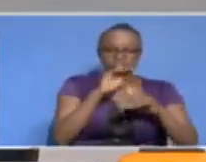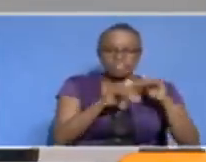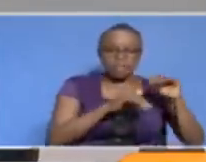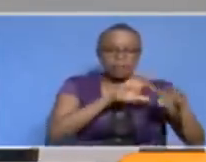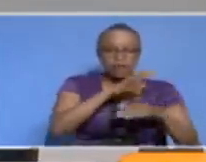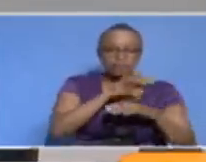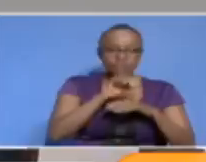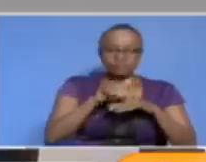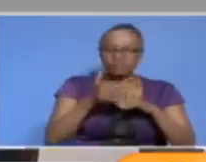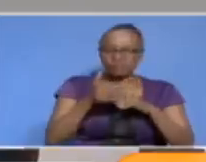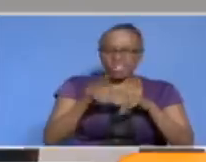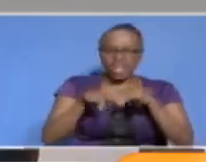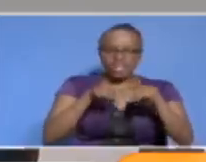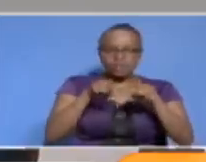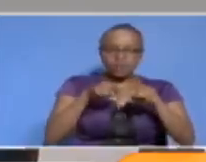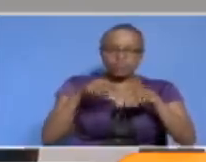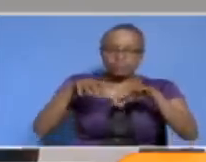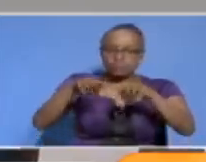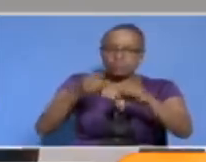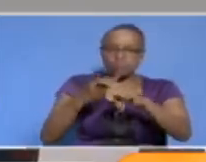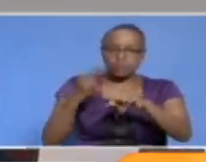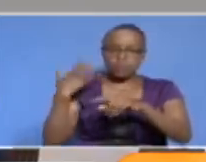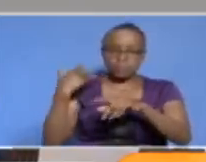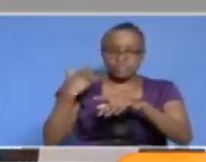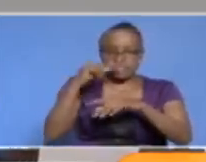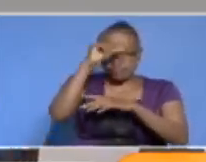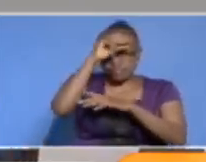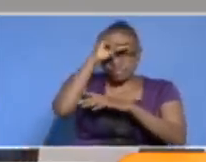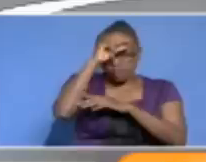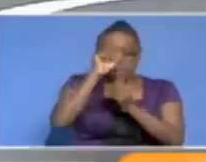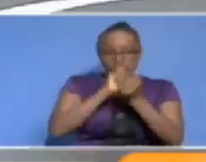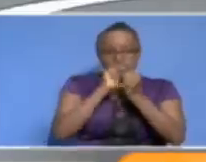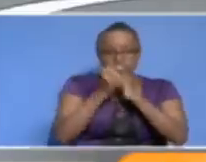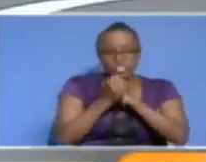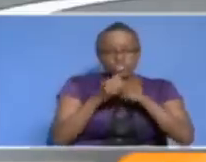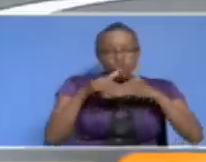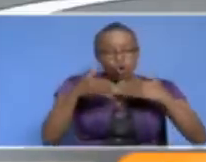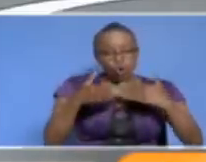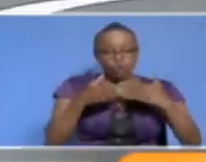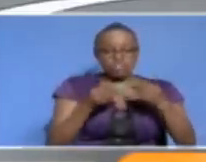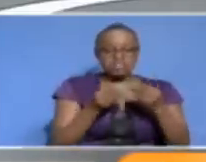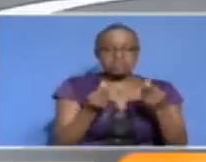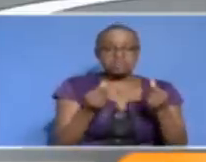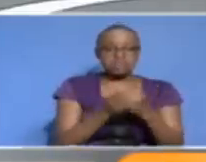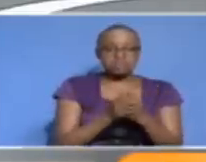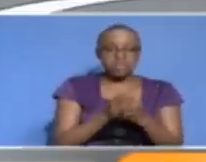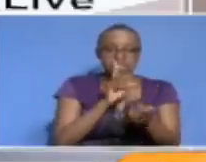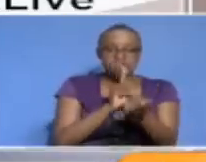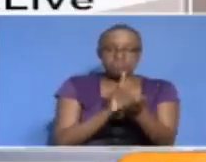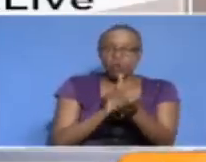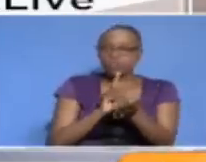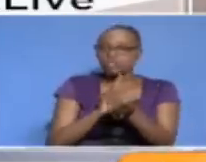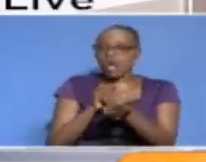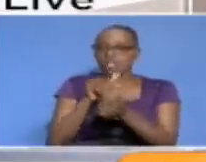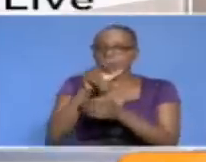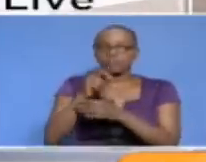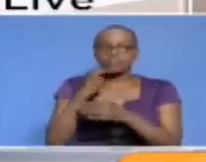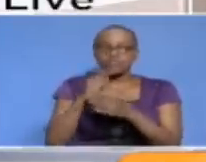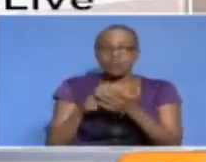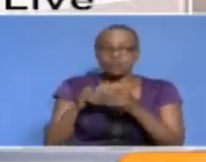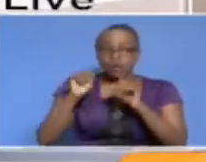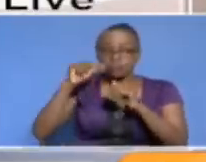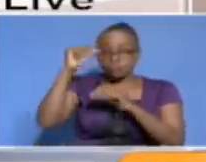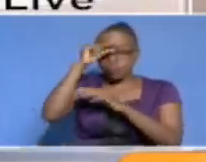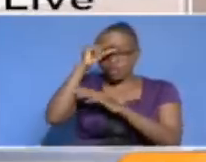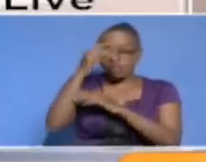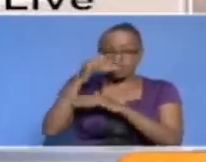admins we inherited from the previous administration. Mm. They either change or we deal with them. Dr. Masibo Lumala says, can Governor